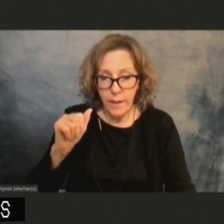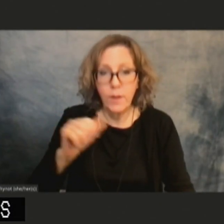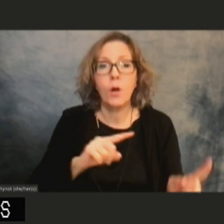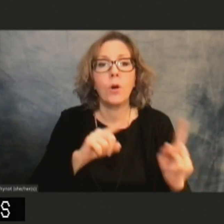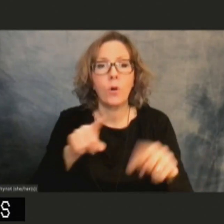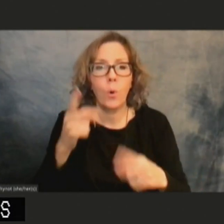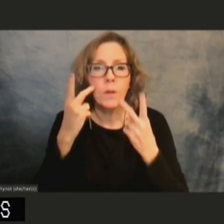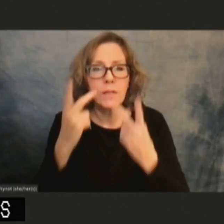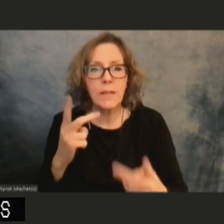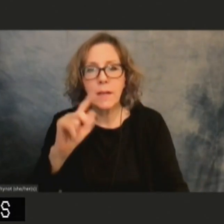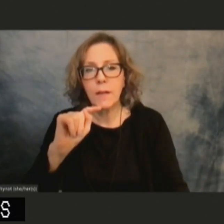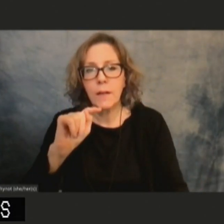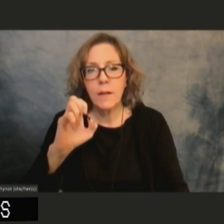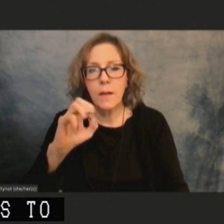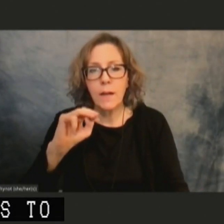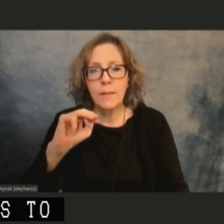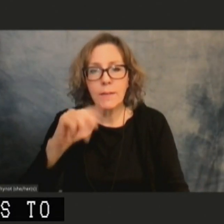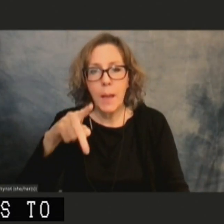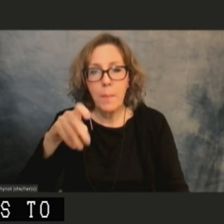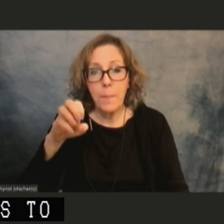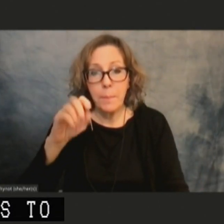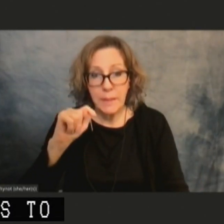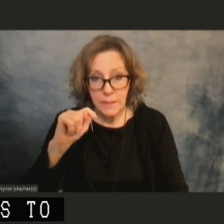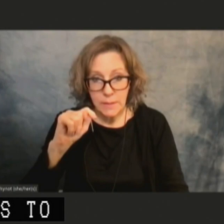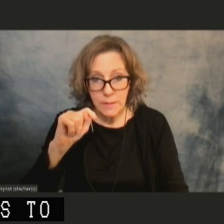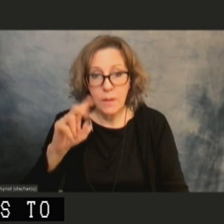tempusunlimited.org for more information.